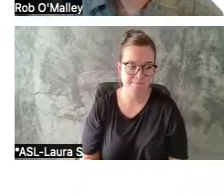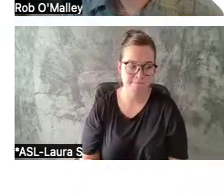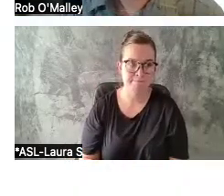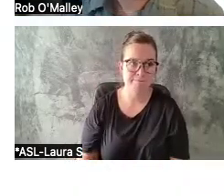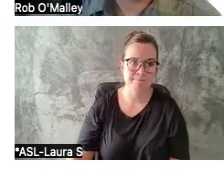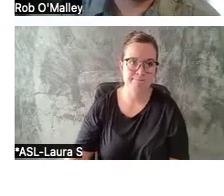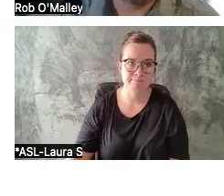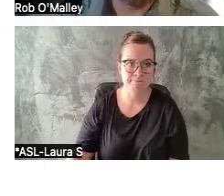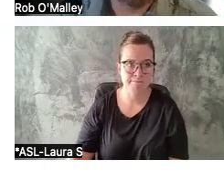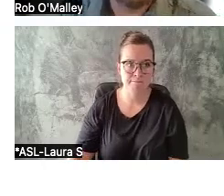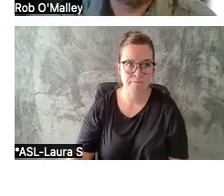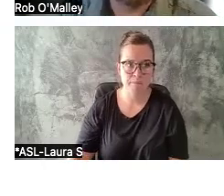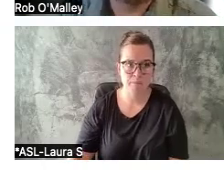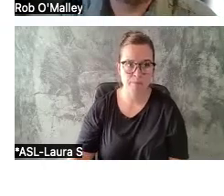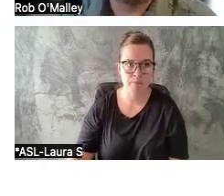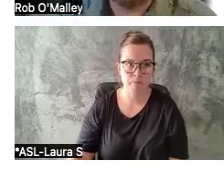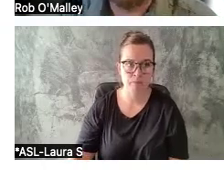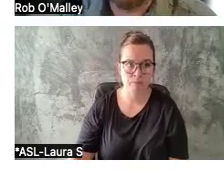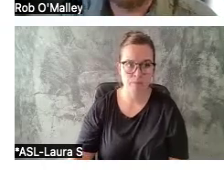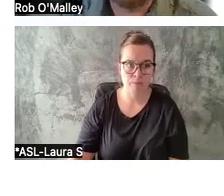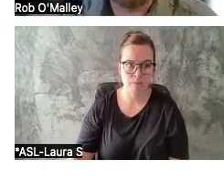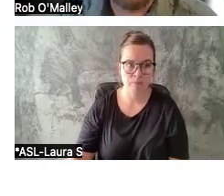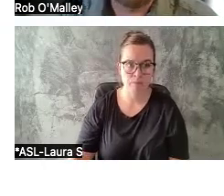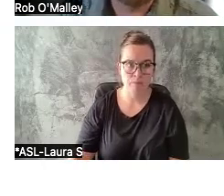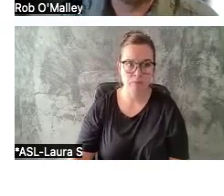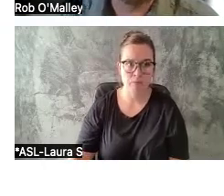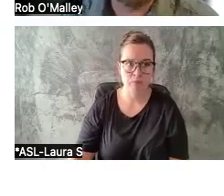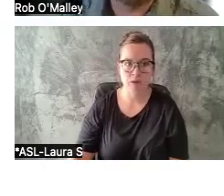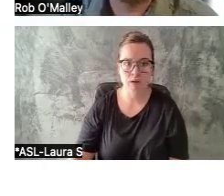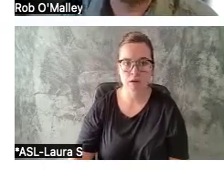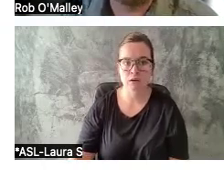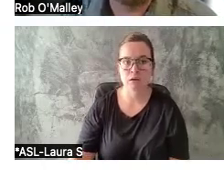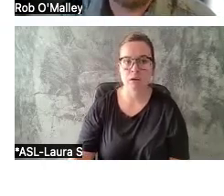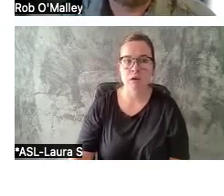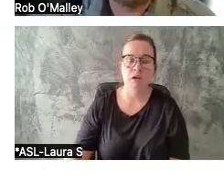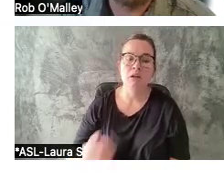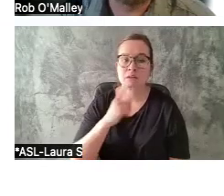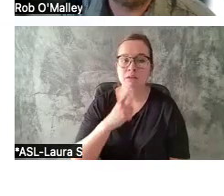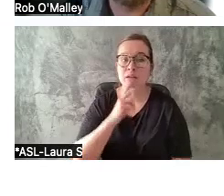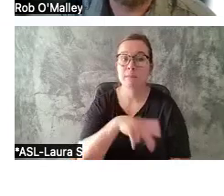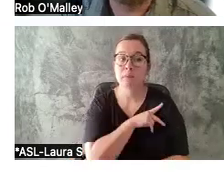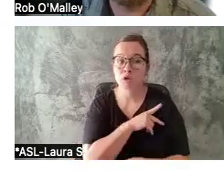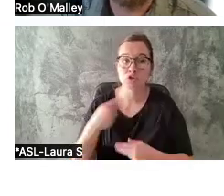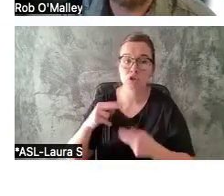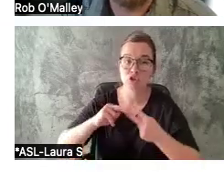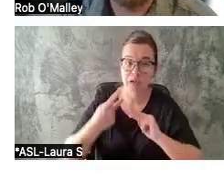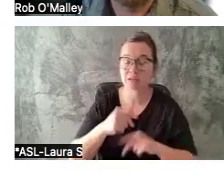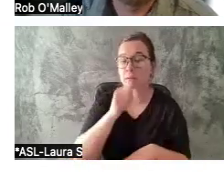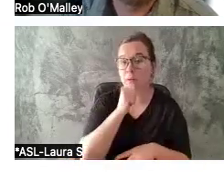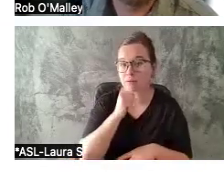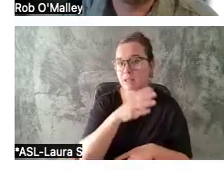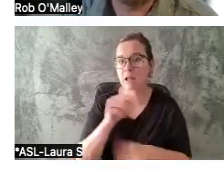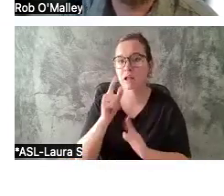Okay, and then very briefly in our final minutes before we switch to Q&A, we'll be looking at the role of personal genetics in privacy and law